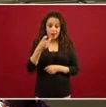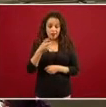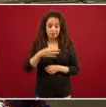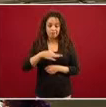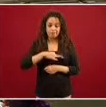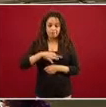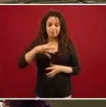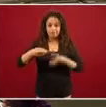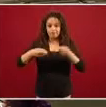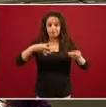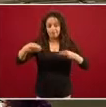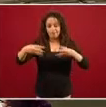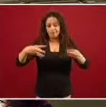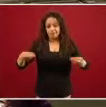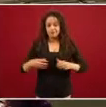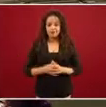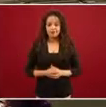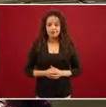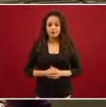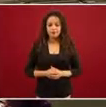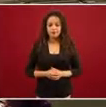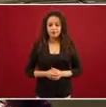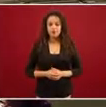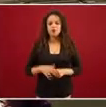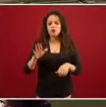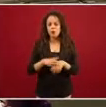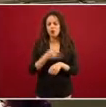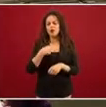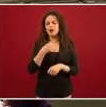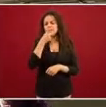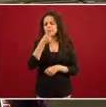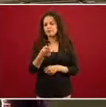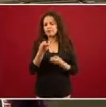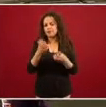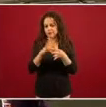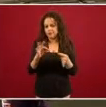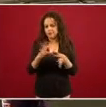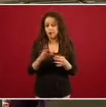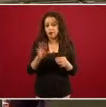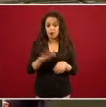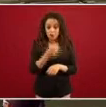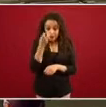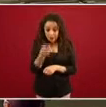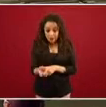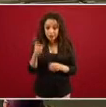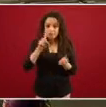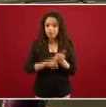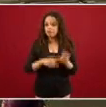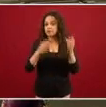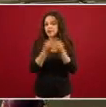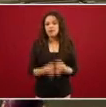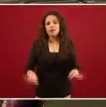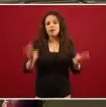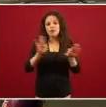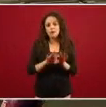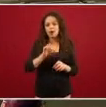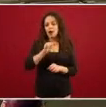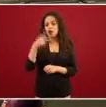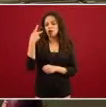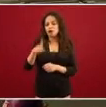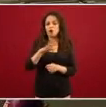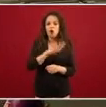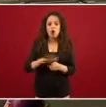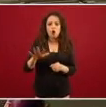this started. And I want to say this because that is where the most important work is being done, on